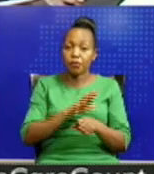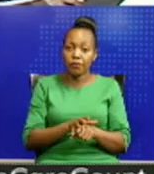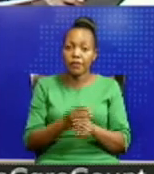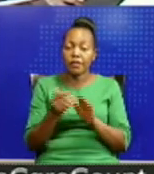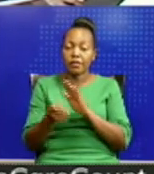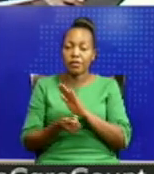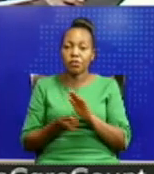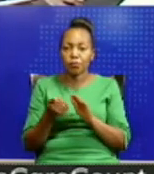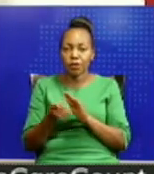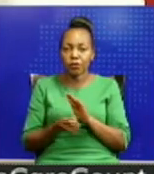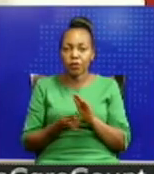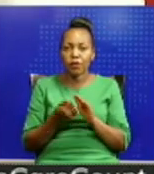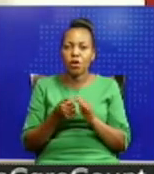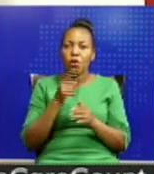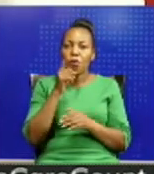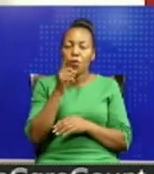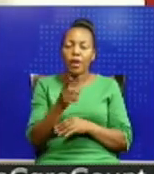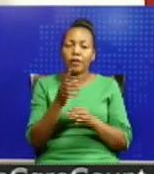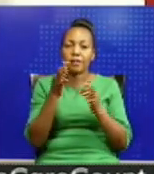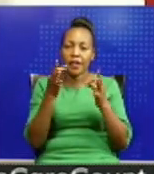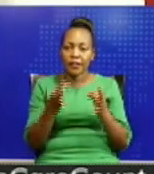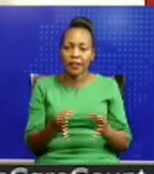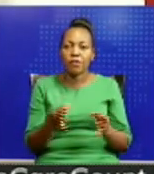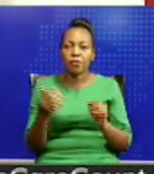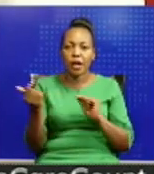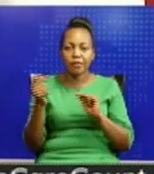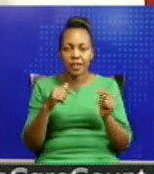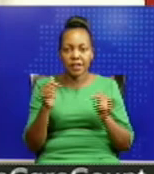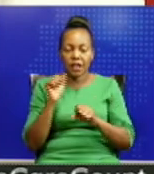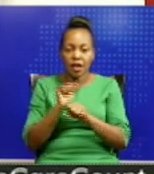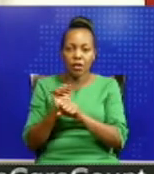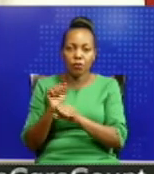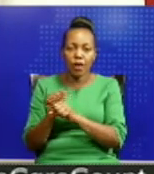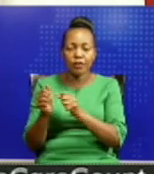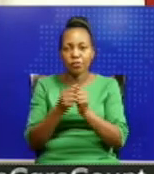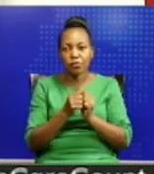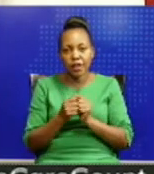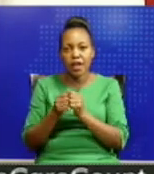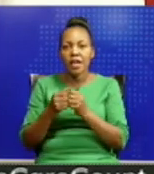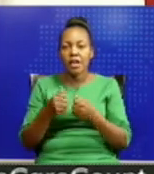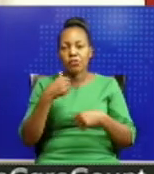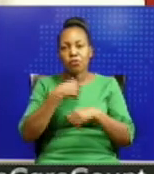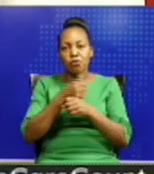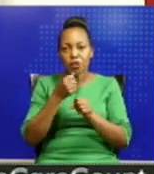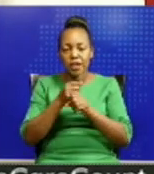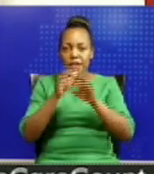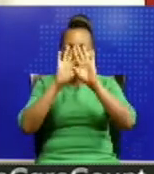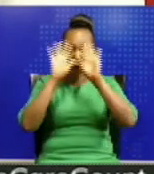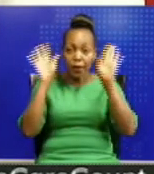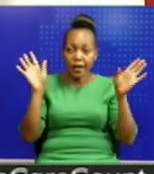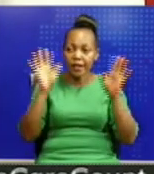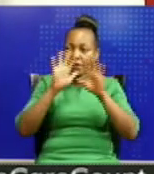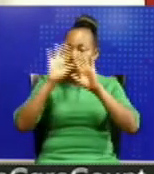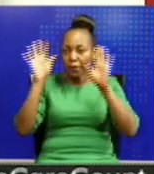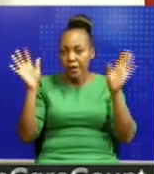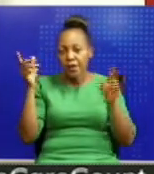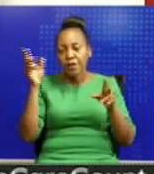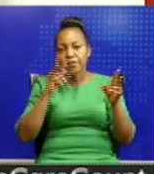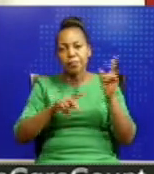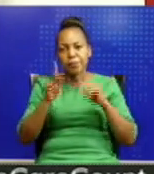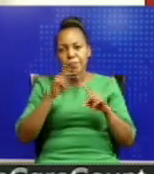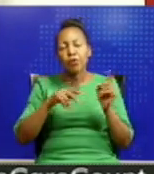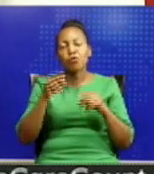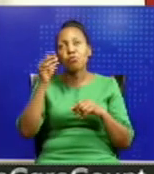situation. And one of the things that we have done together is to create awareness for people to be able